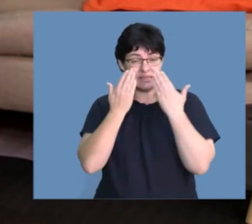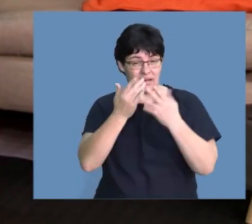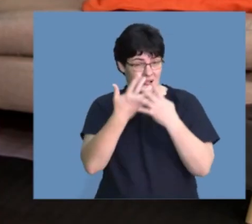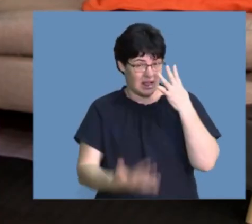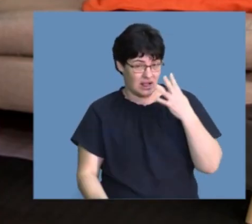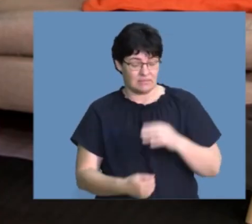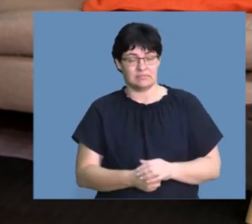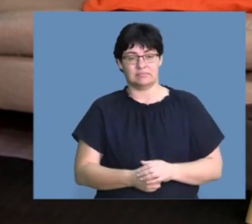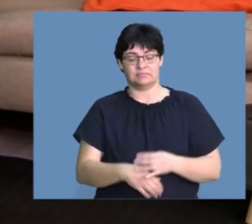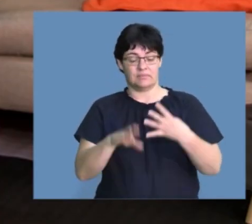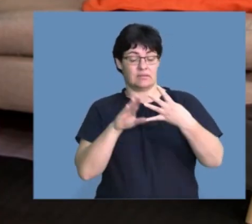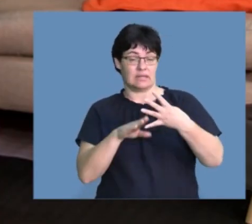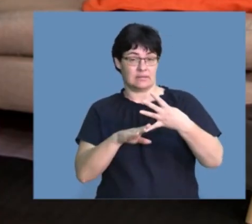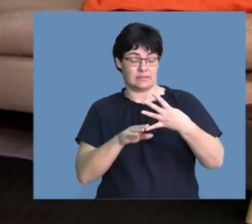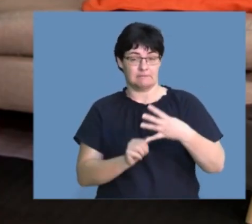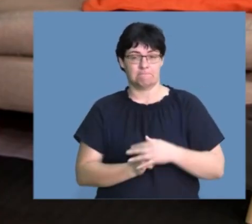Next one.